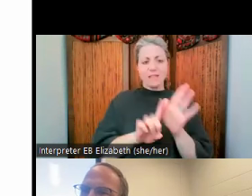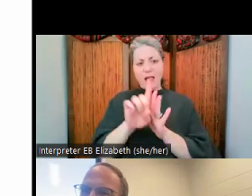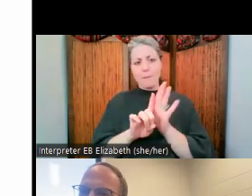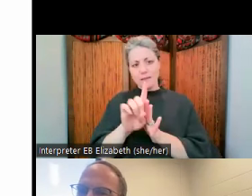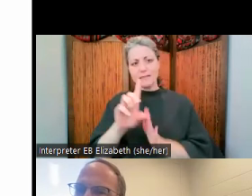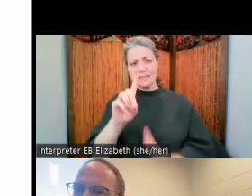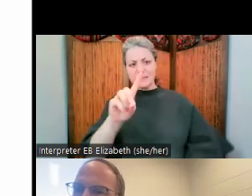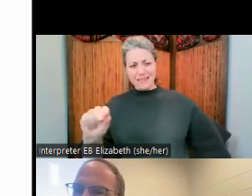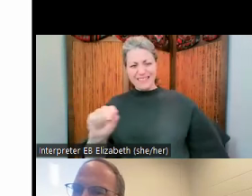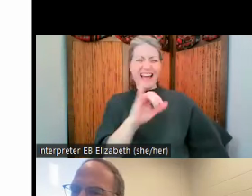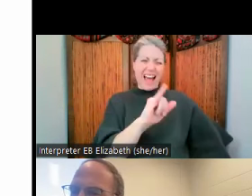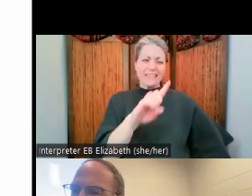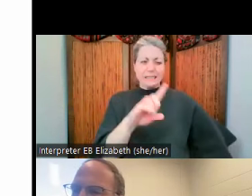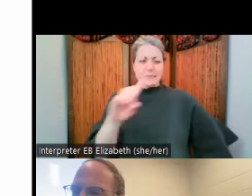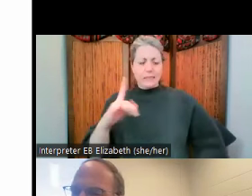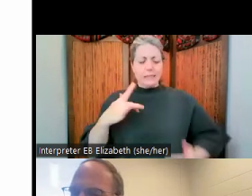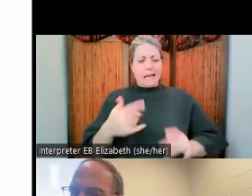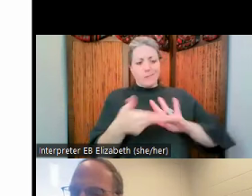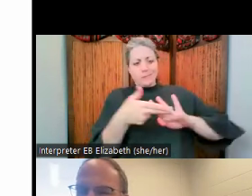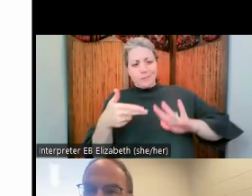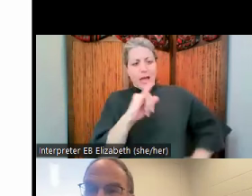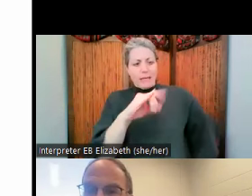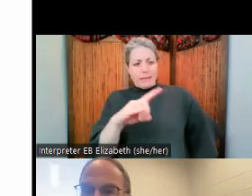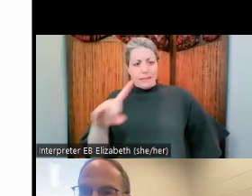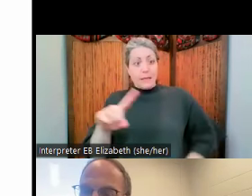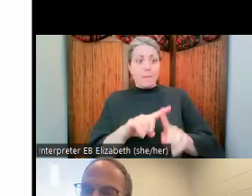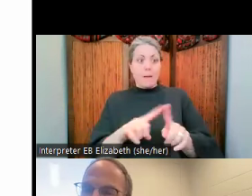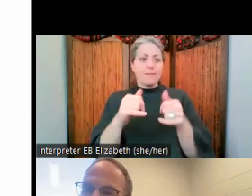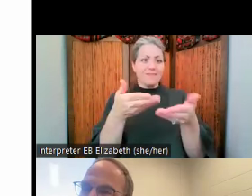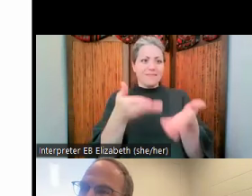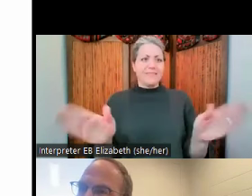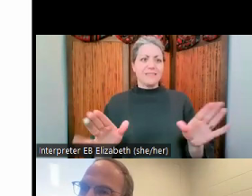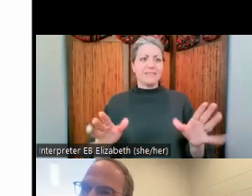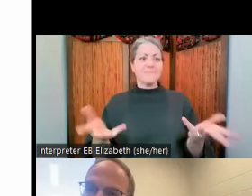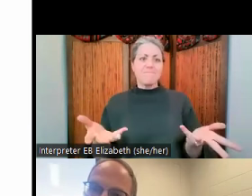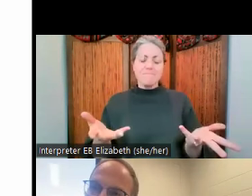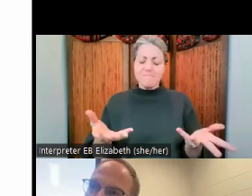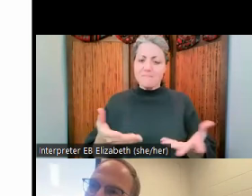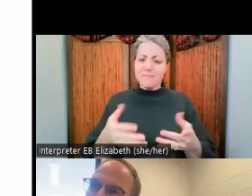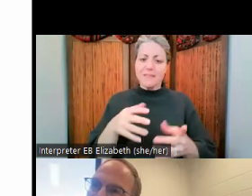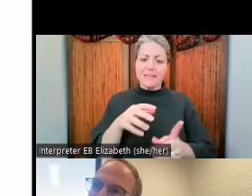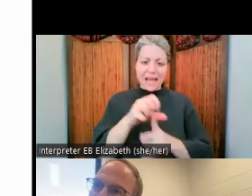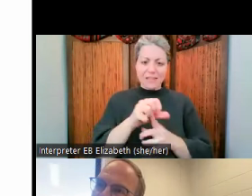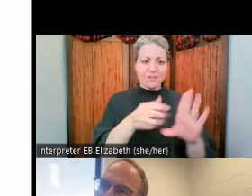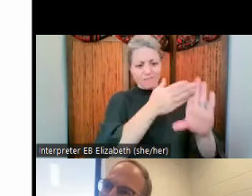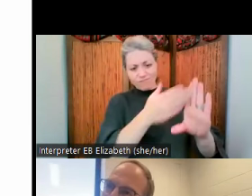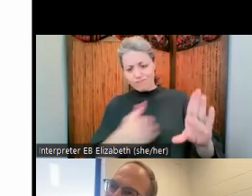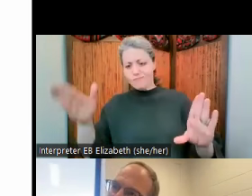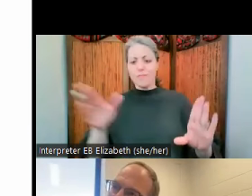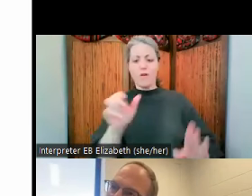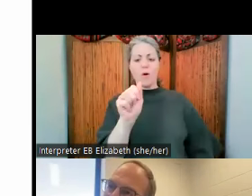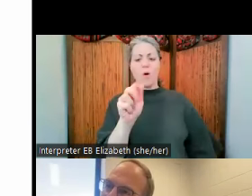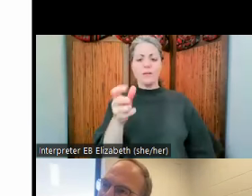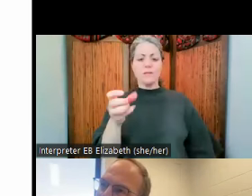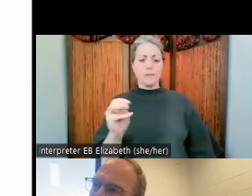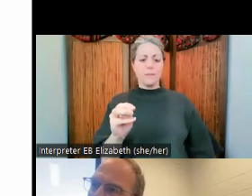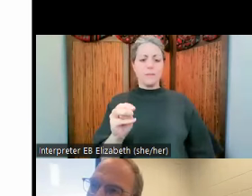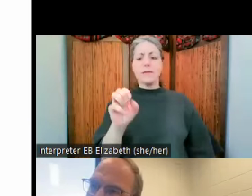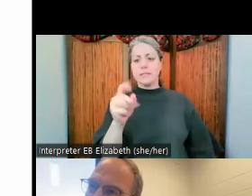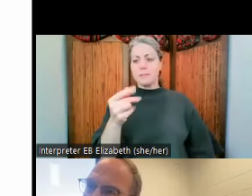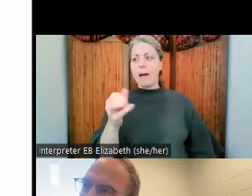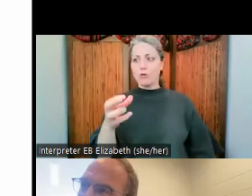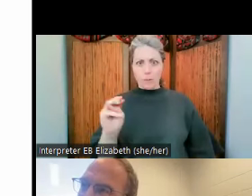appropriate to capture the spectrum overall of functional abilities of our patients. But we know that